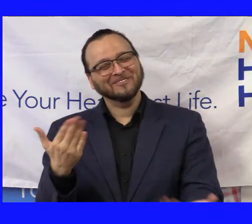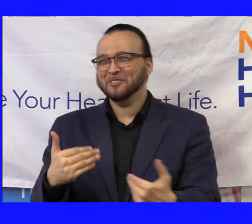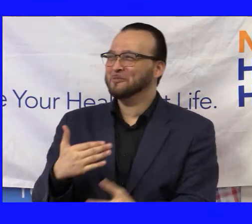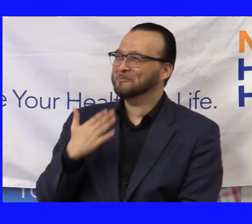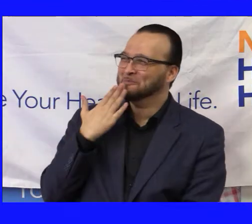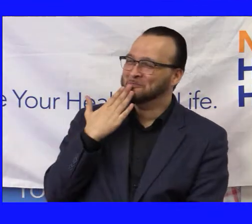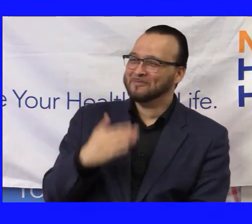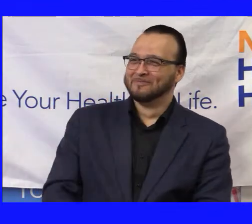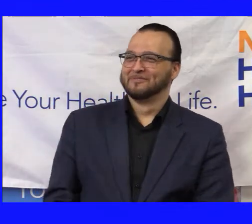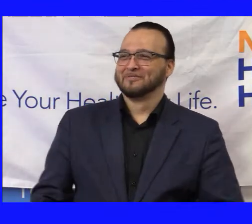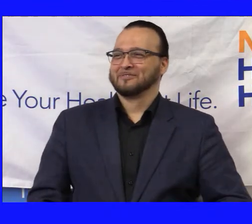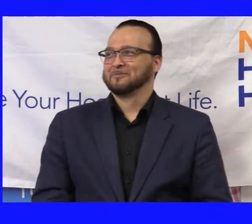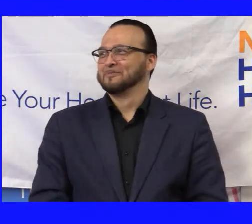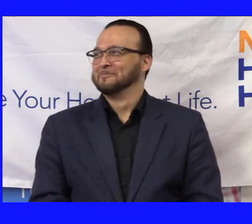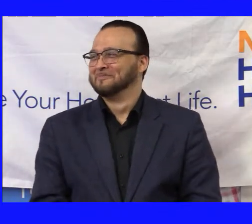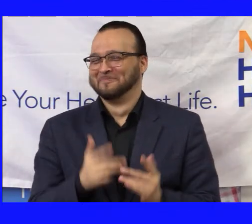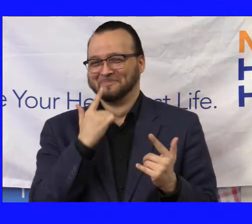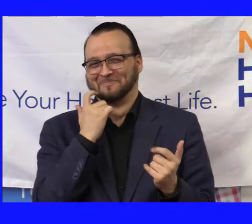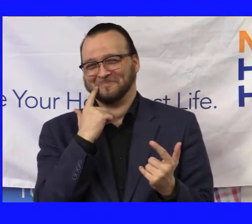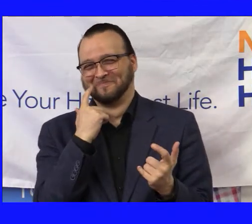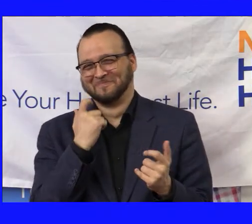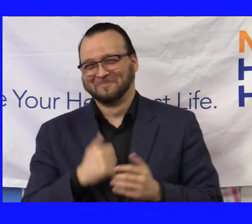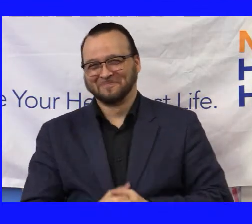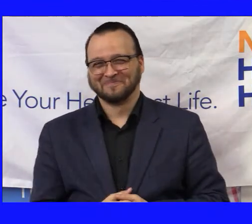Why, thank you.